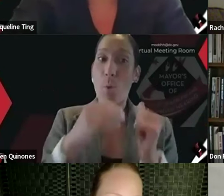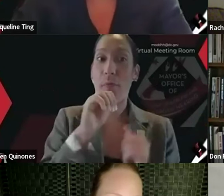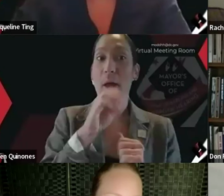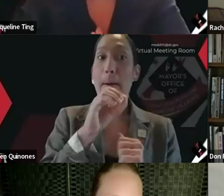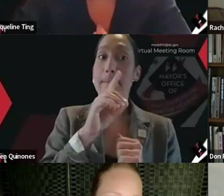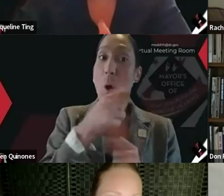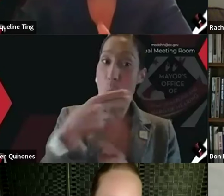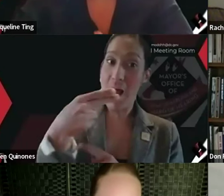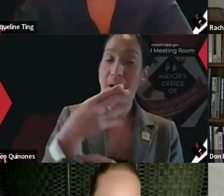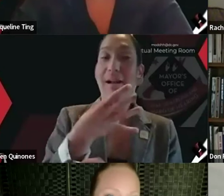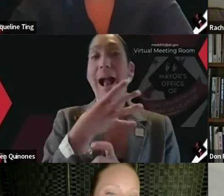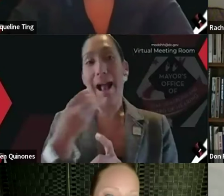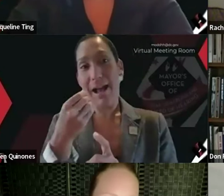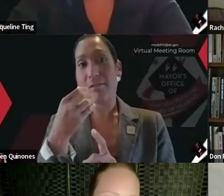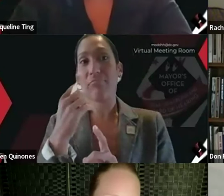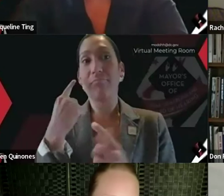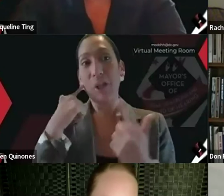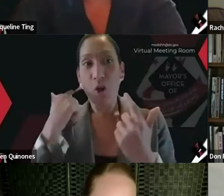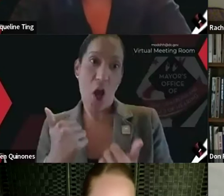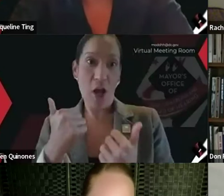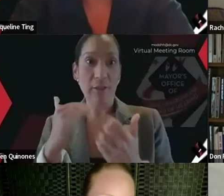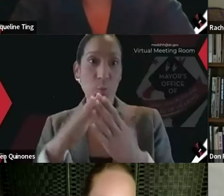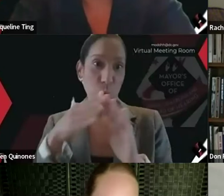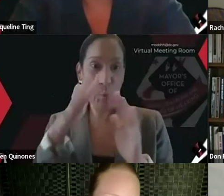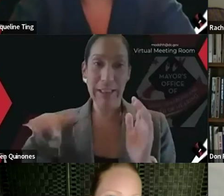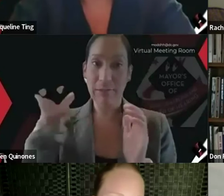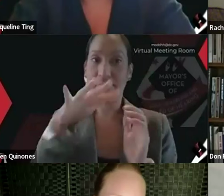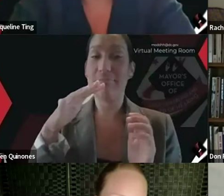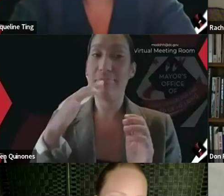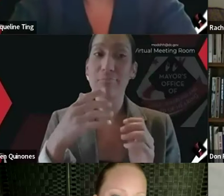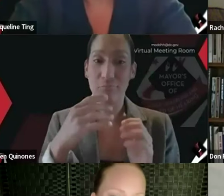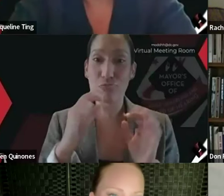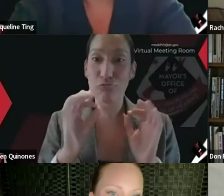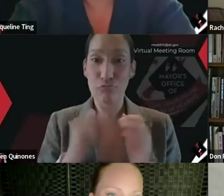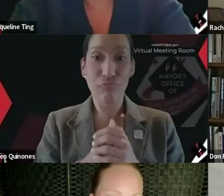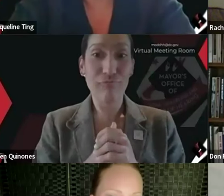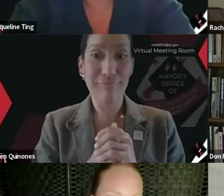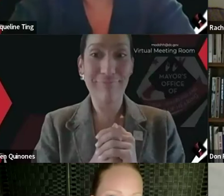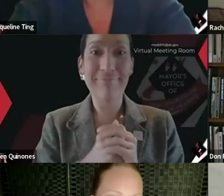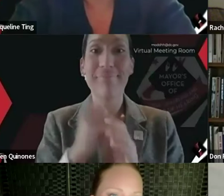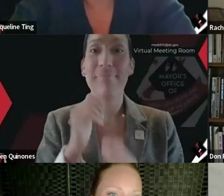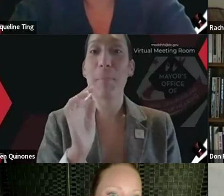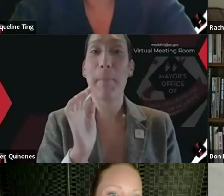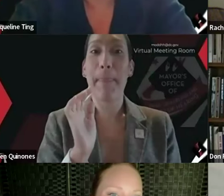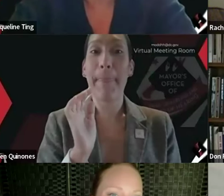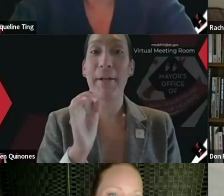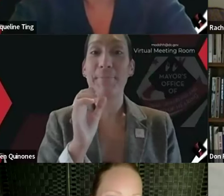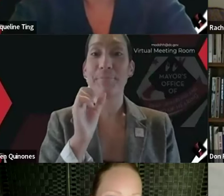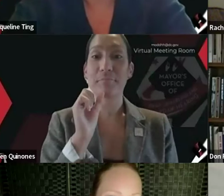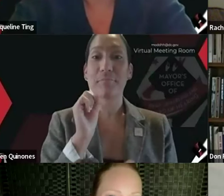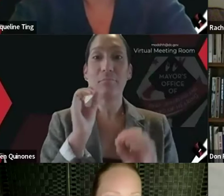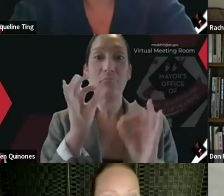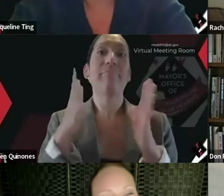so nice of you to represent both MODDHH and the Hearing Loss Association as well.